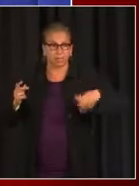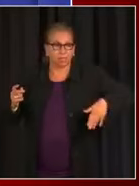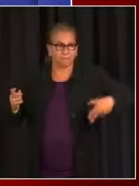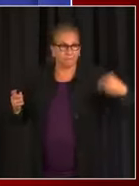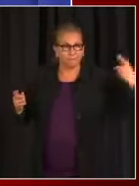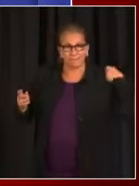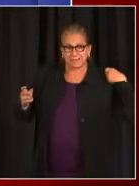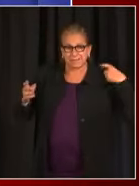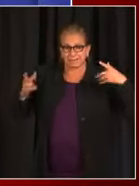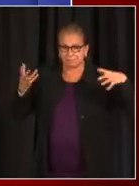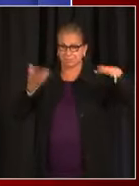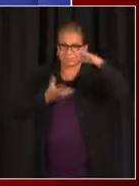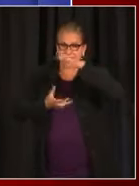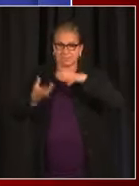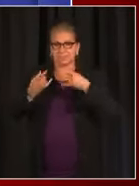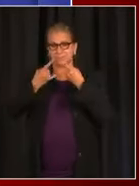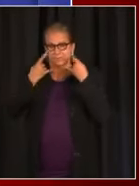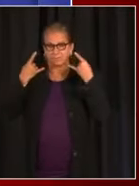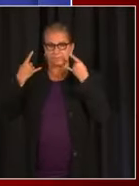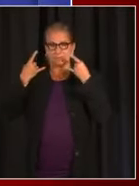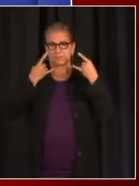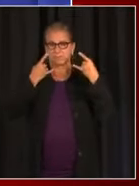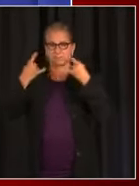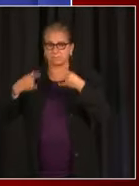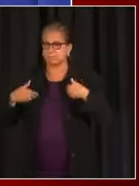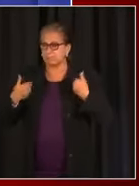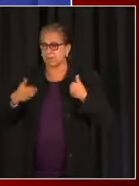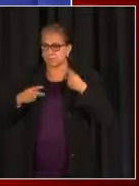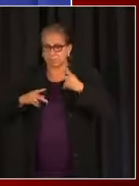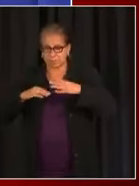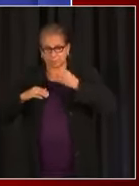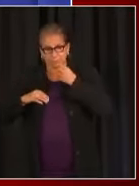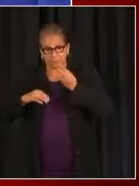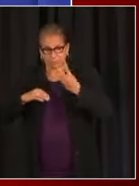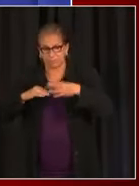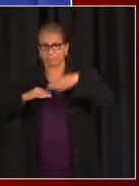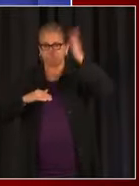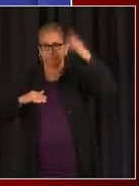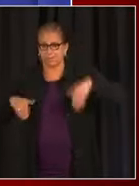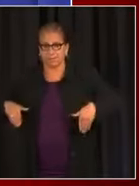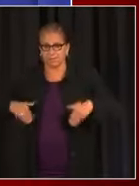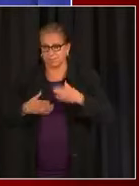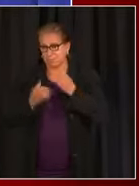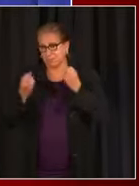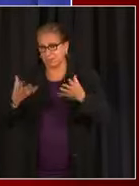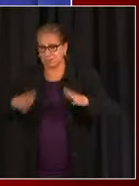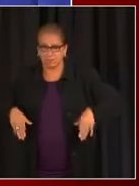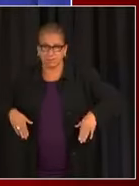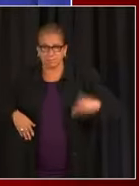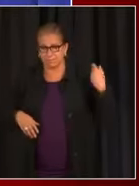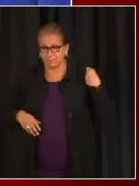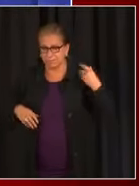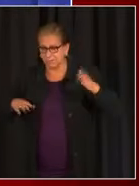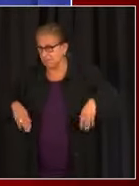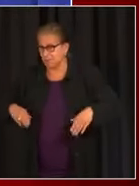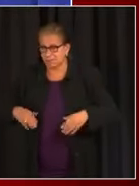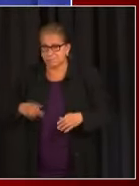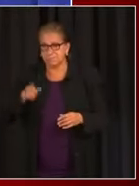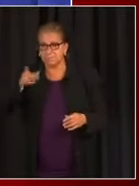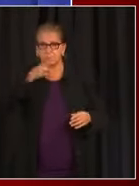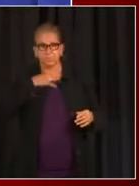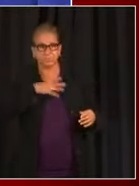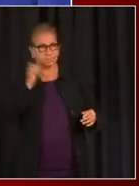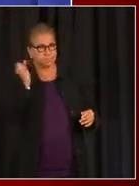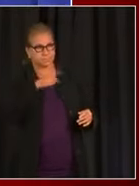are immunosuppressed and may not be able to mount their own immune response. Can I ask a couple of questions about teenagers as well?